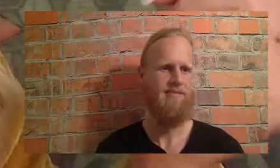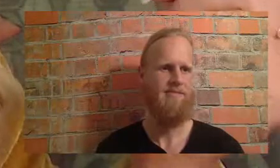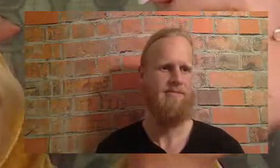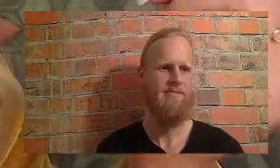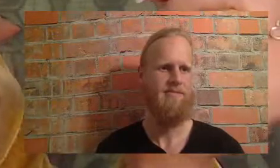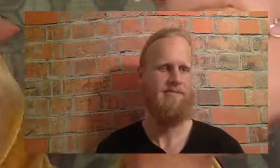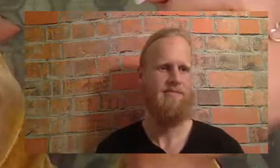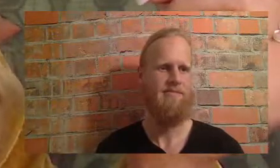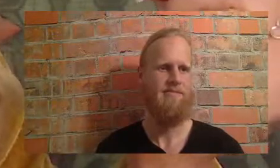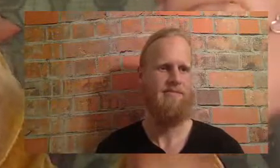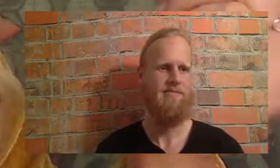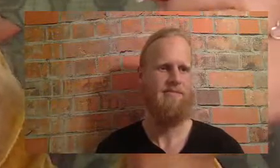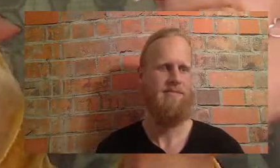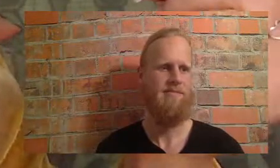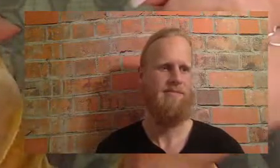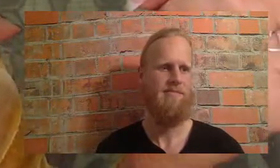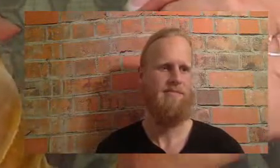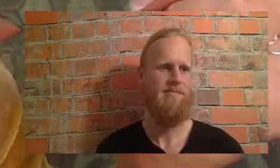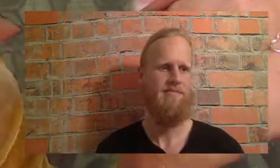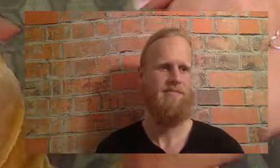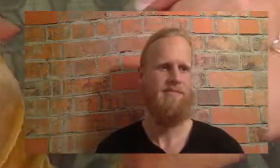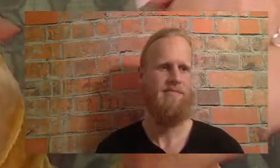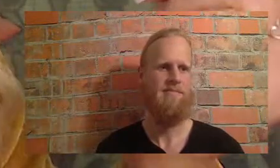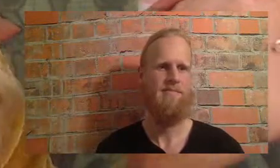neurites. Neur for brain,